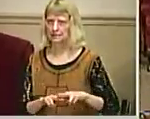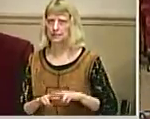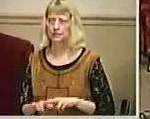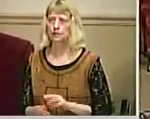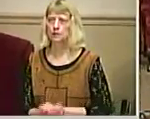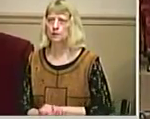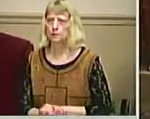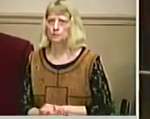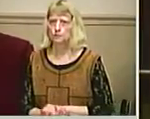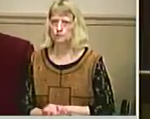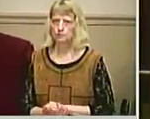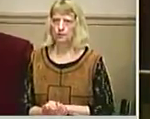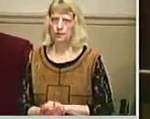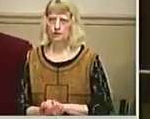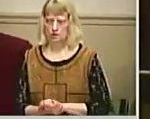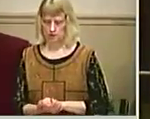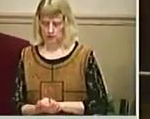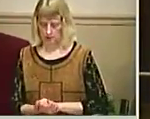seated.